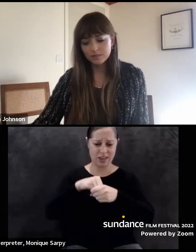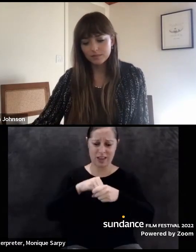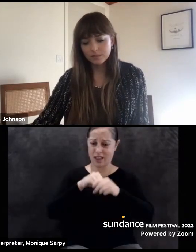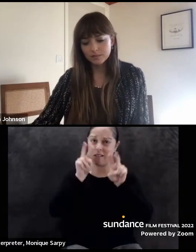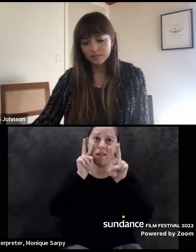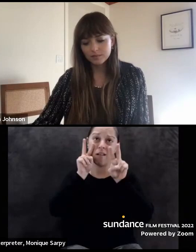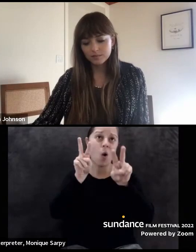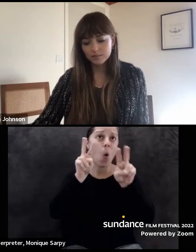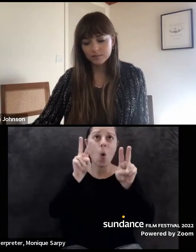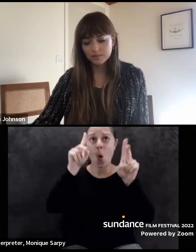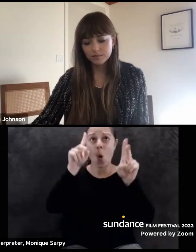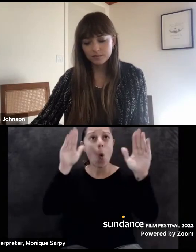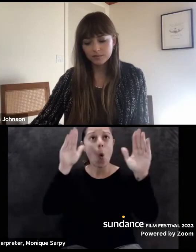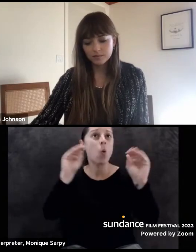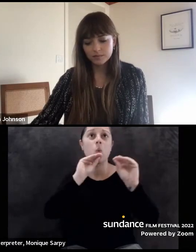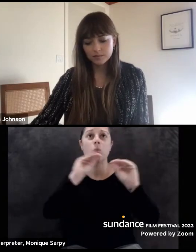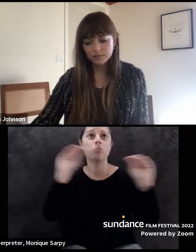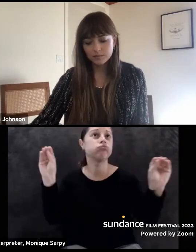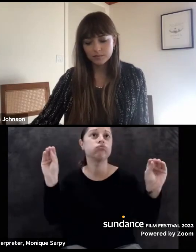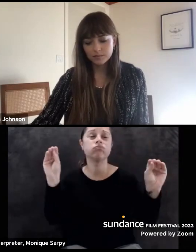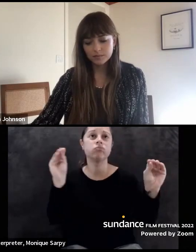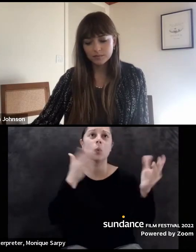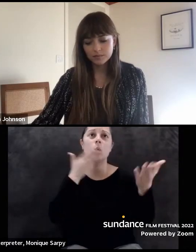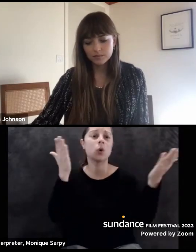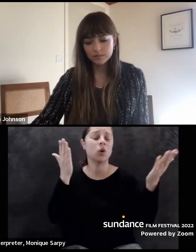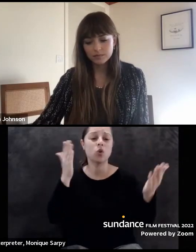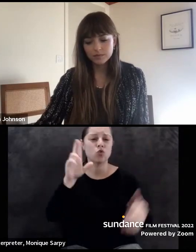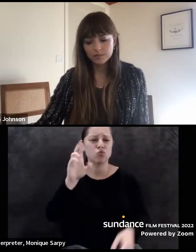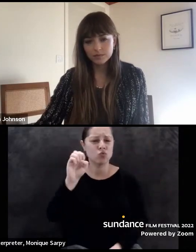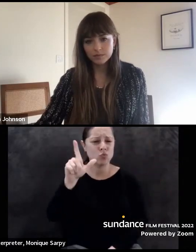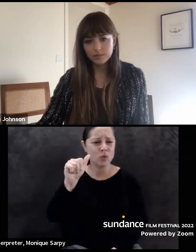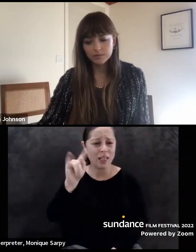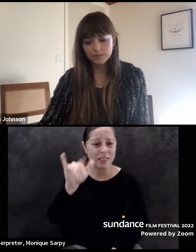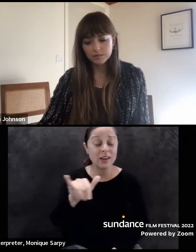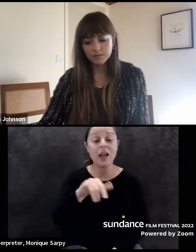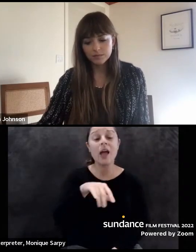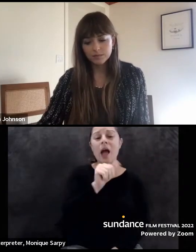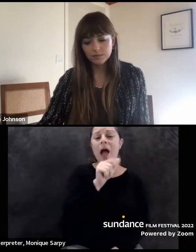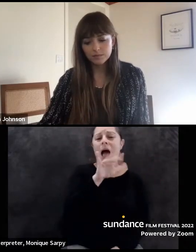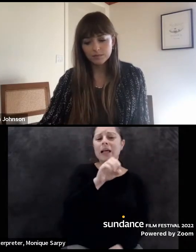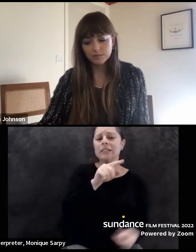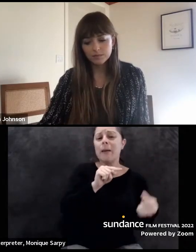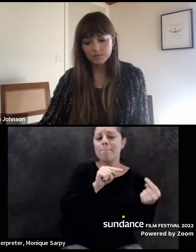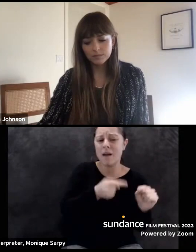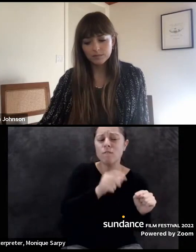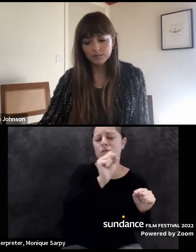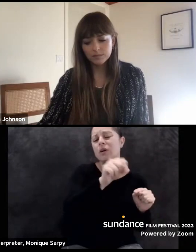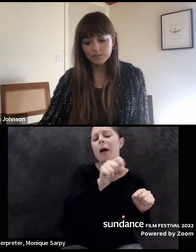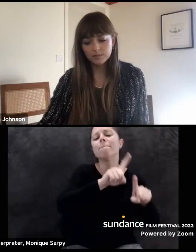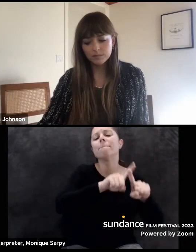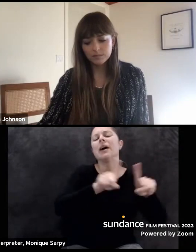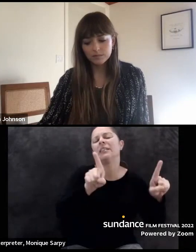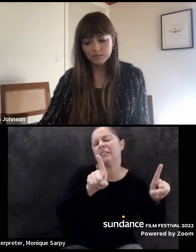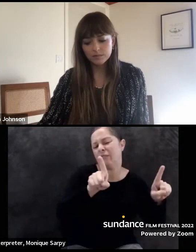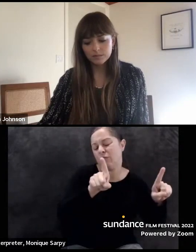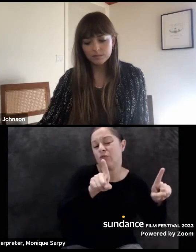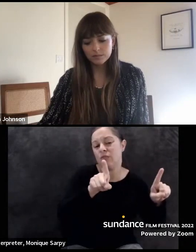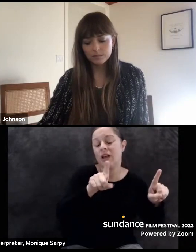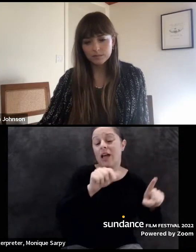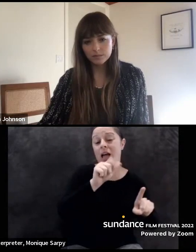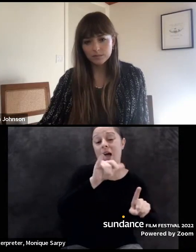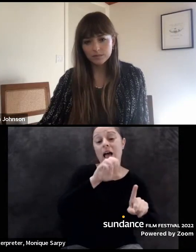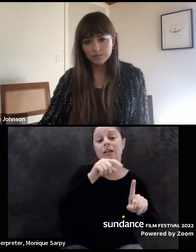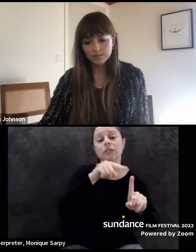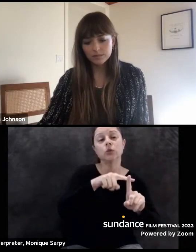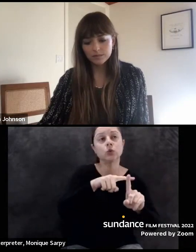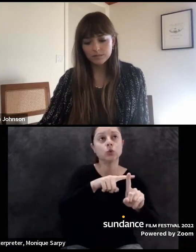with Alice, even though Alice was also extremely painful as well, but in a different way, because Alice is from a perspective of